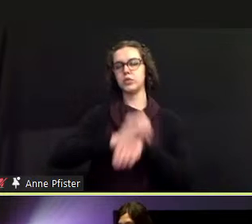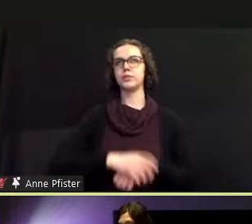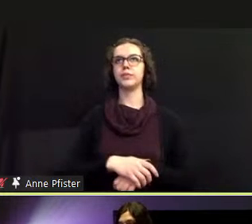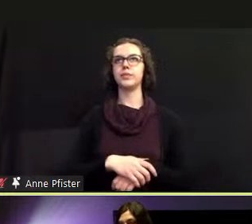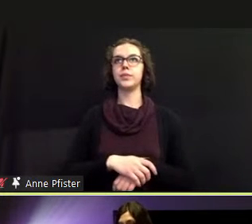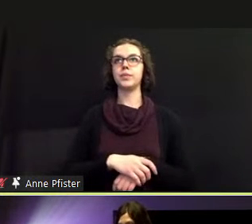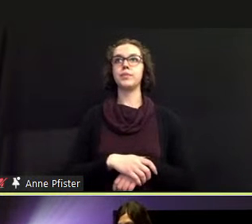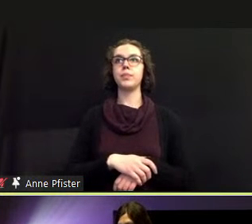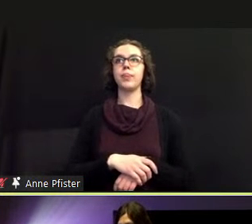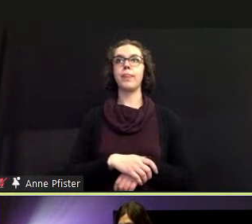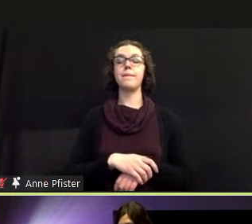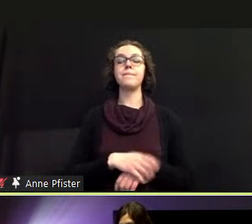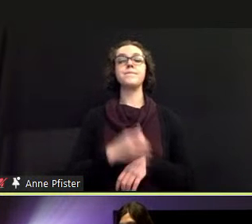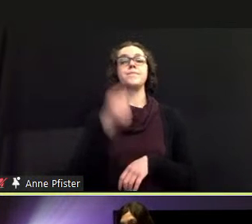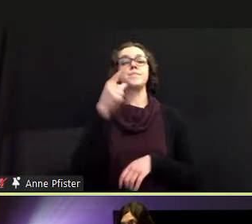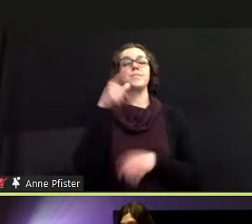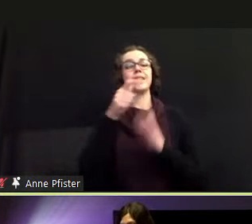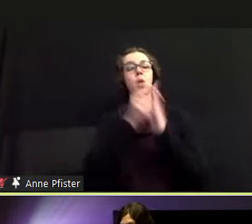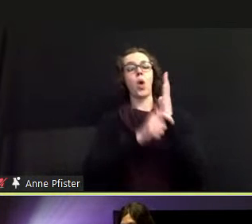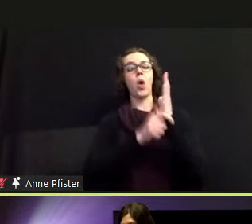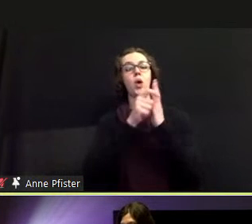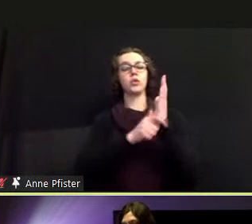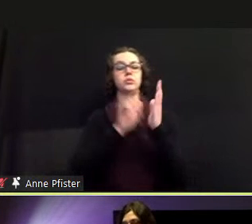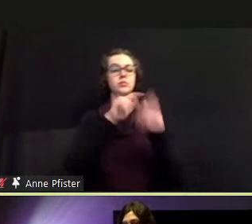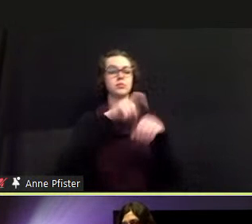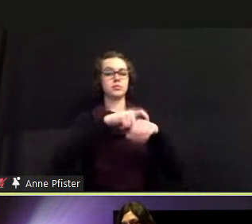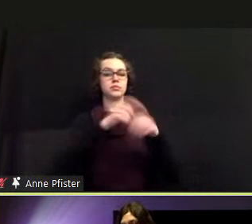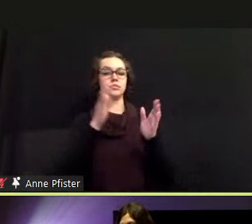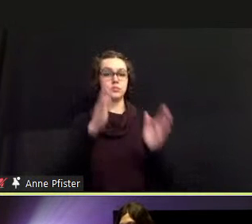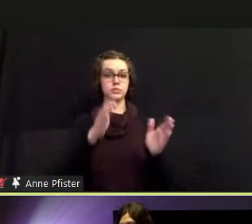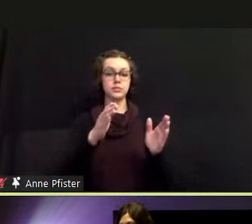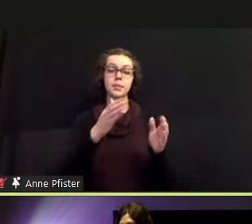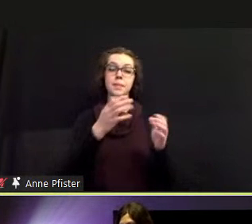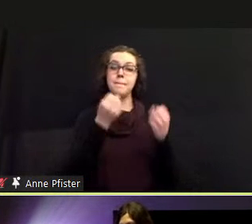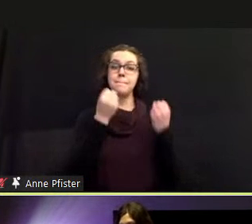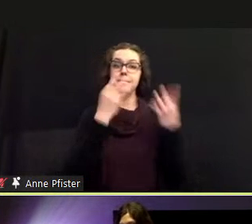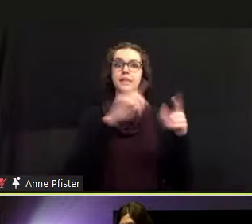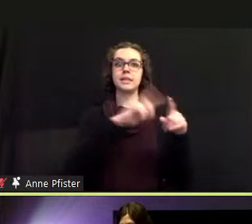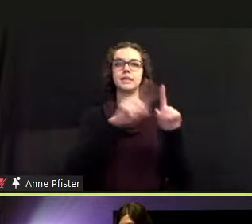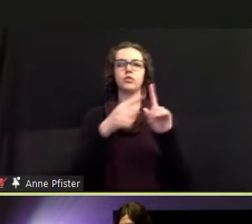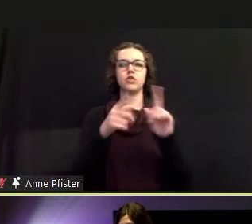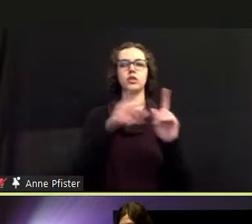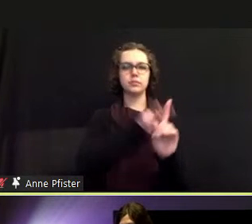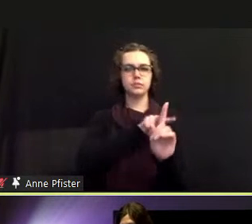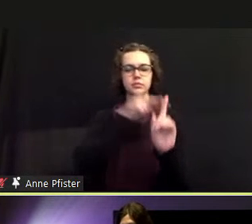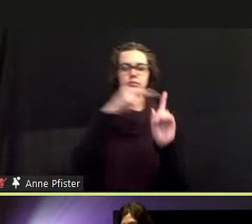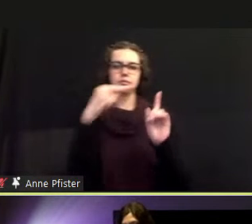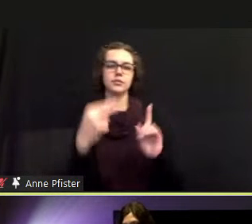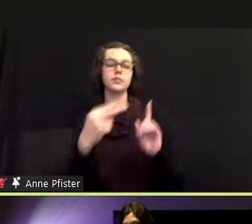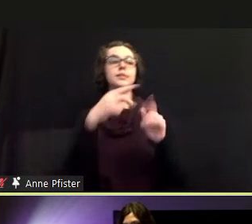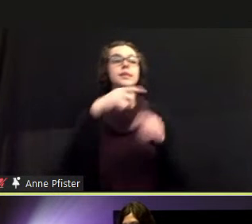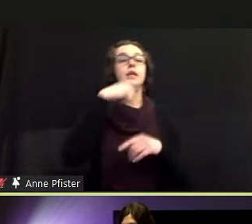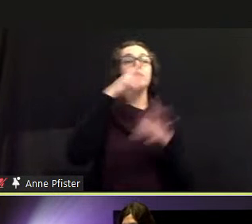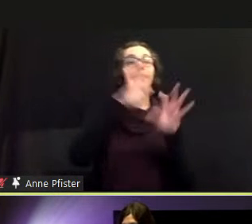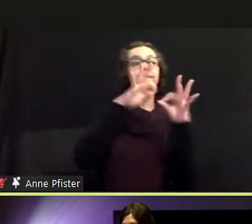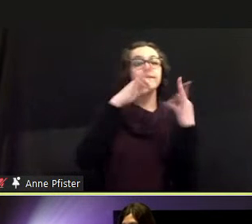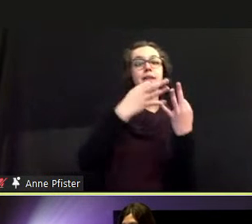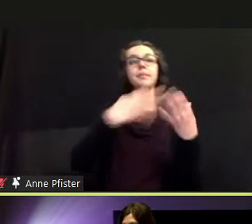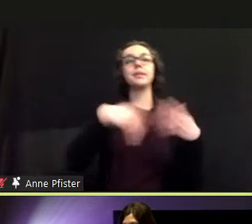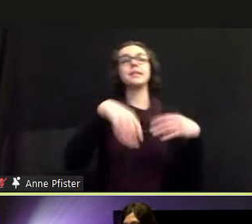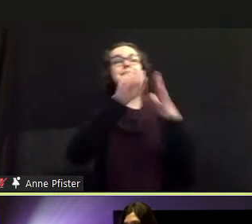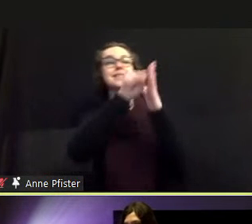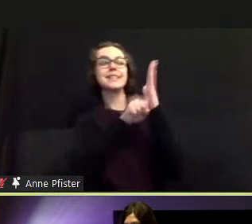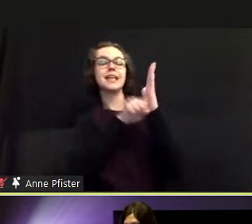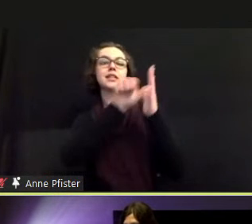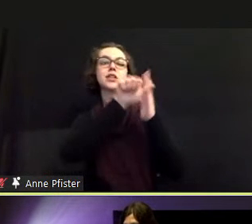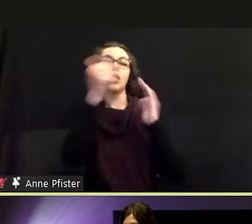During the period covered by this article, in many ethnographic contexts, hearing families, publics, states, and other institutions often ascribe